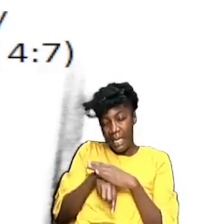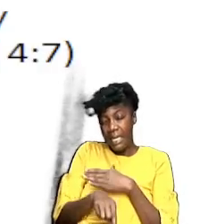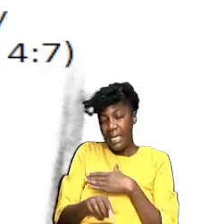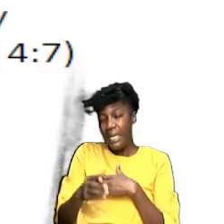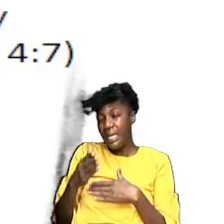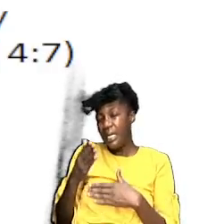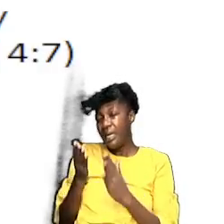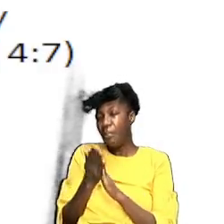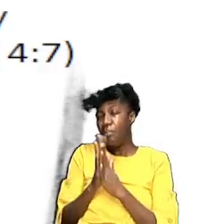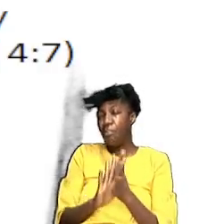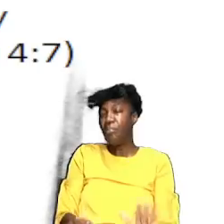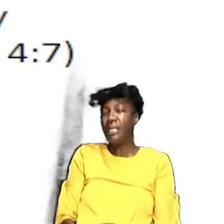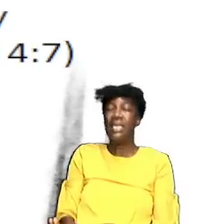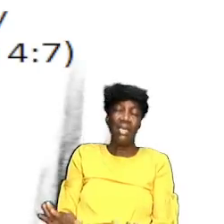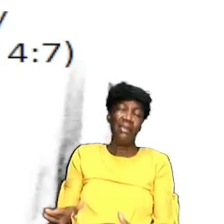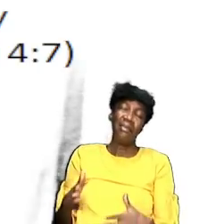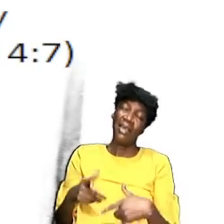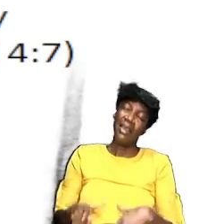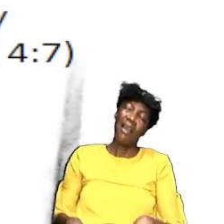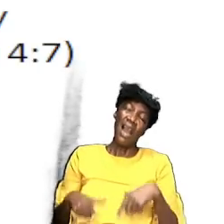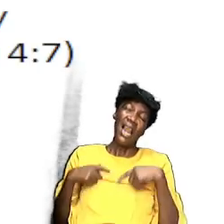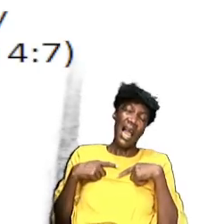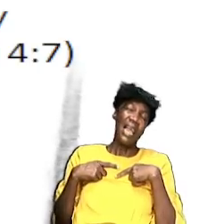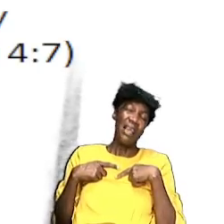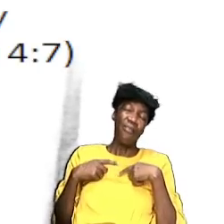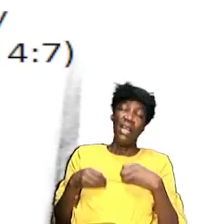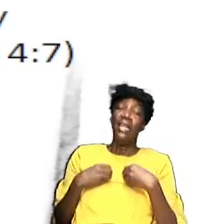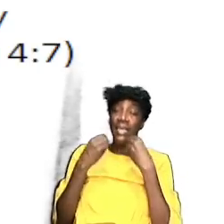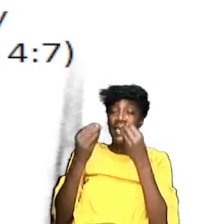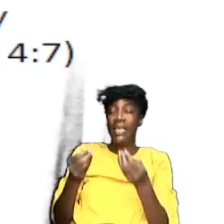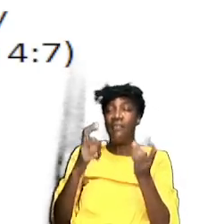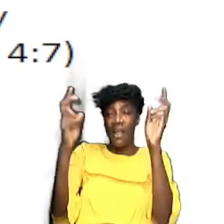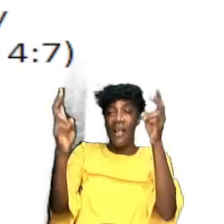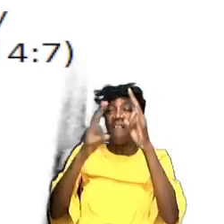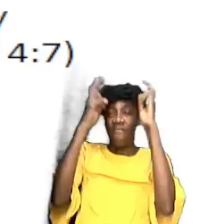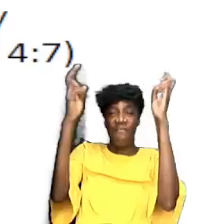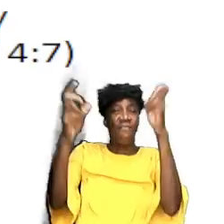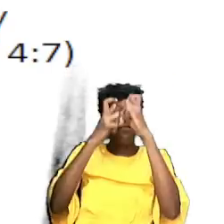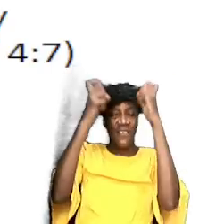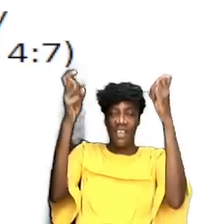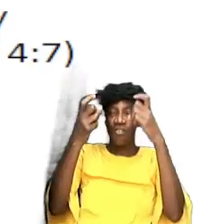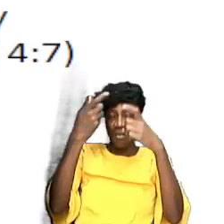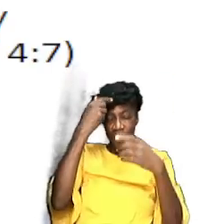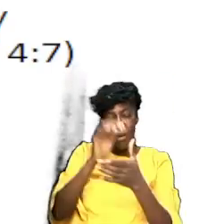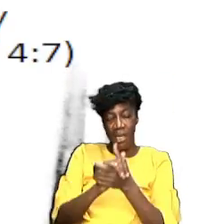lives. Peace that gives us victory to the believer when we are discouraged.